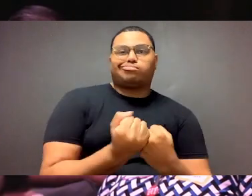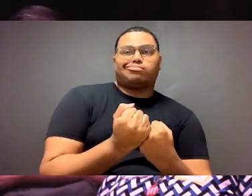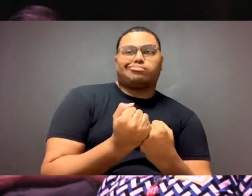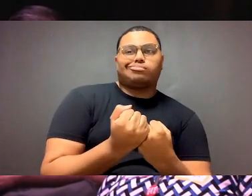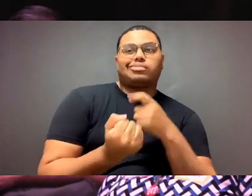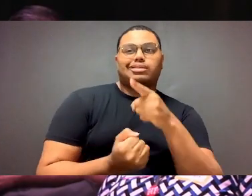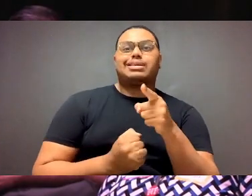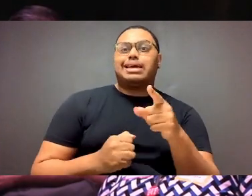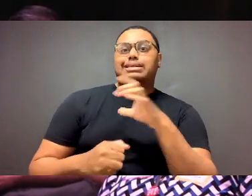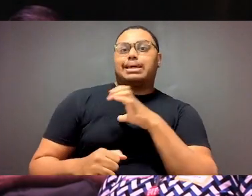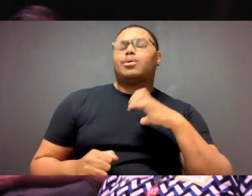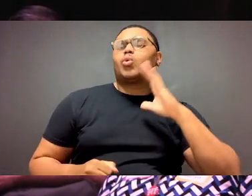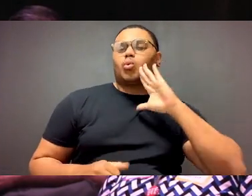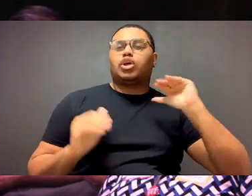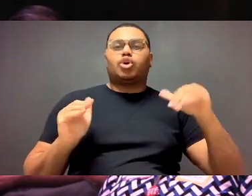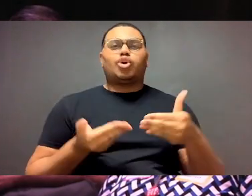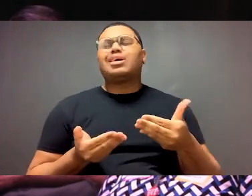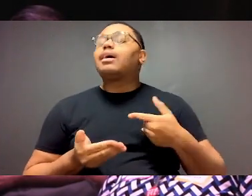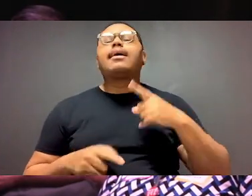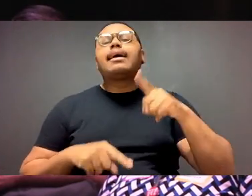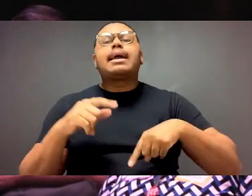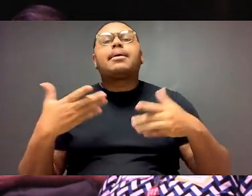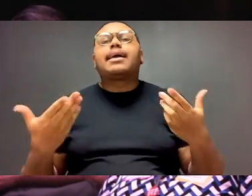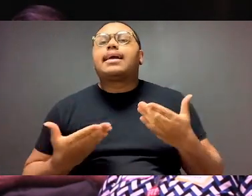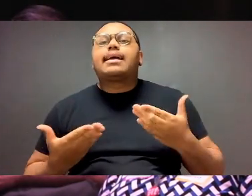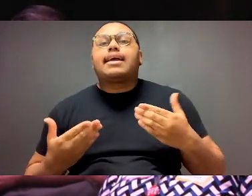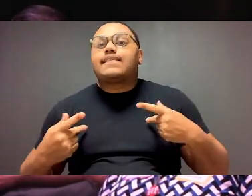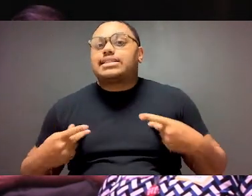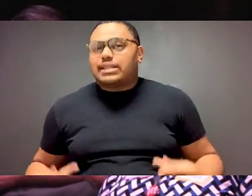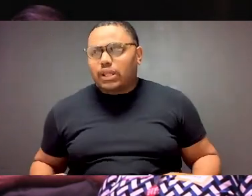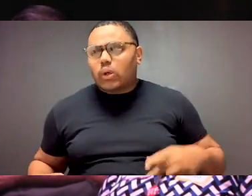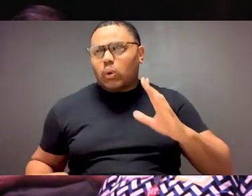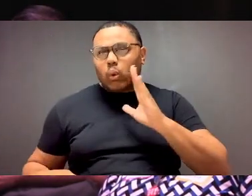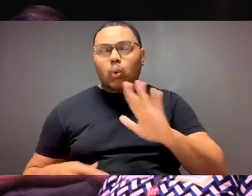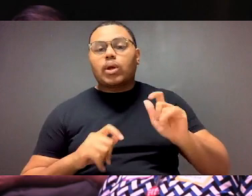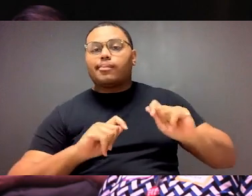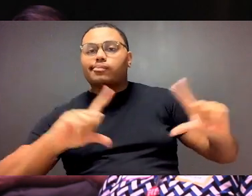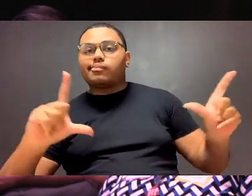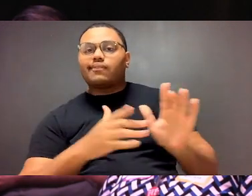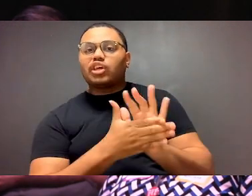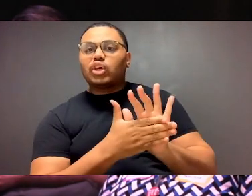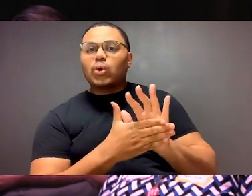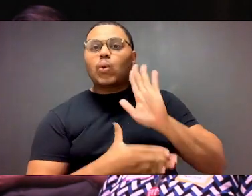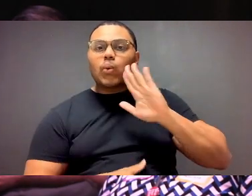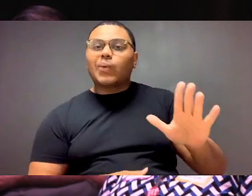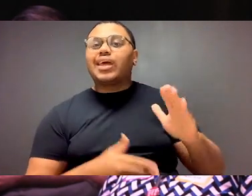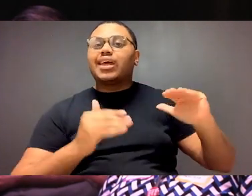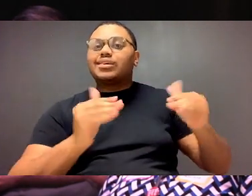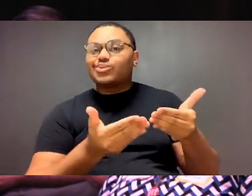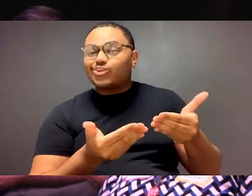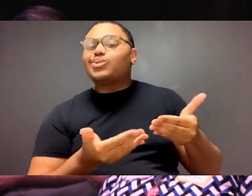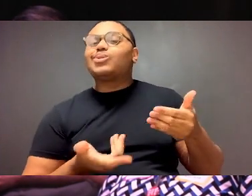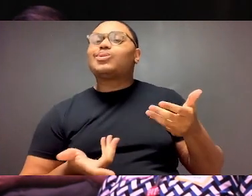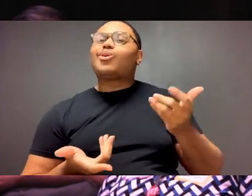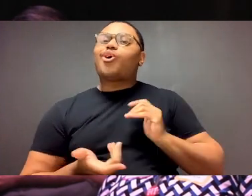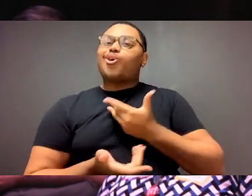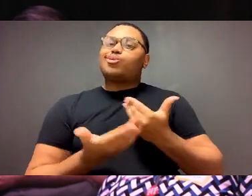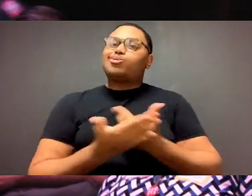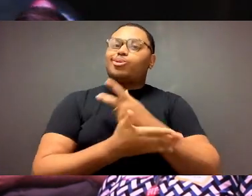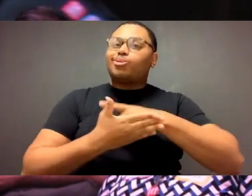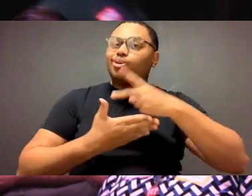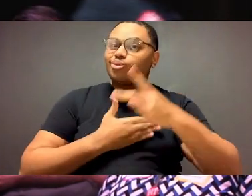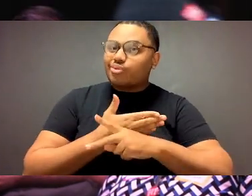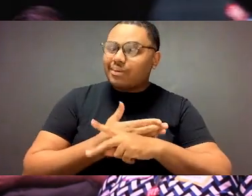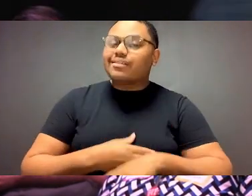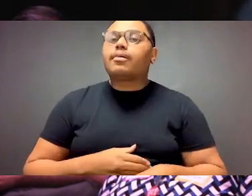them. They couldn't be here physically with us, but we're going to play a video, and they're going to introduce our new programming. But they are